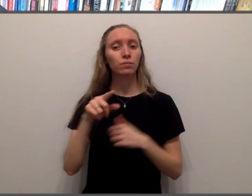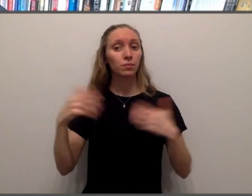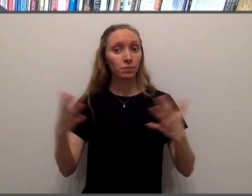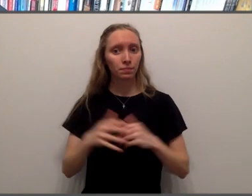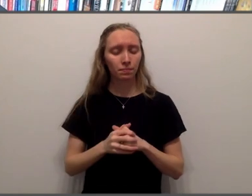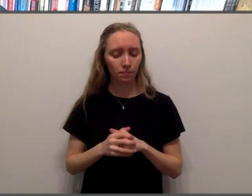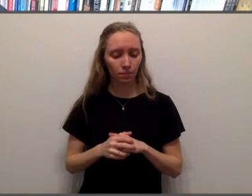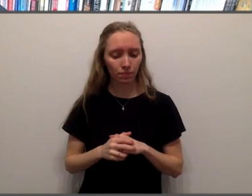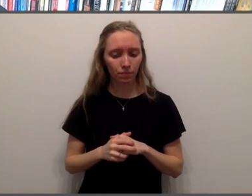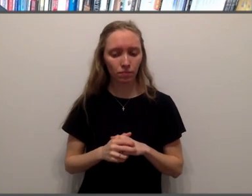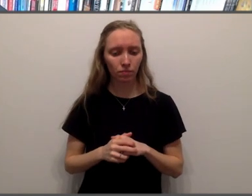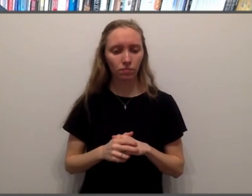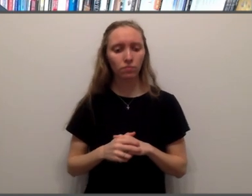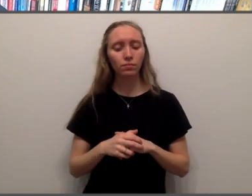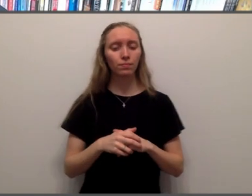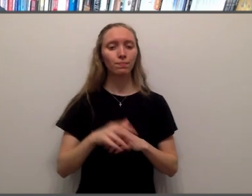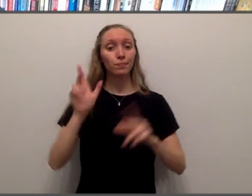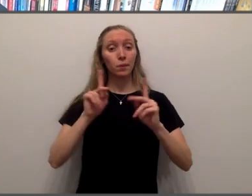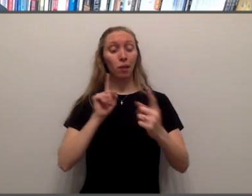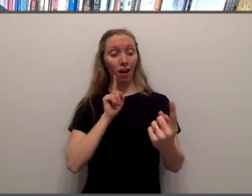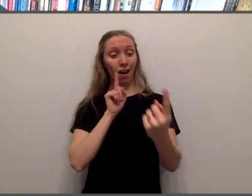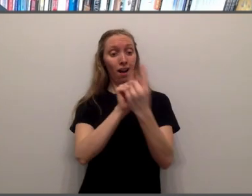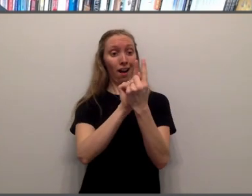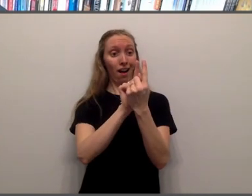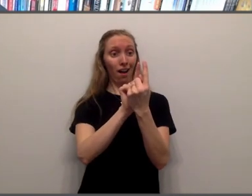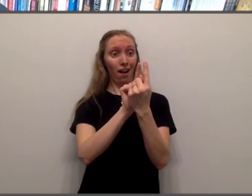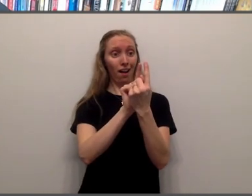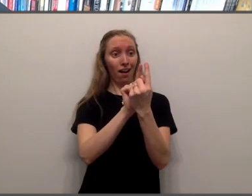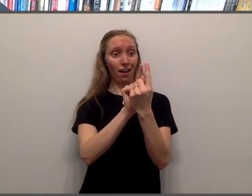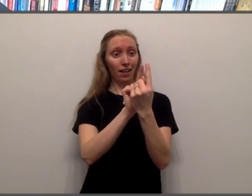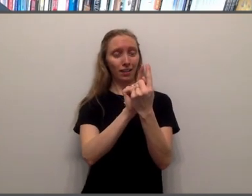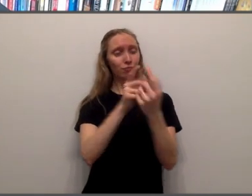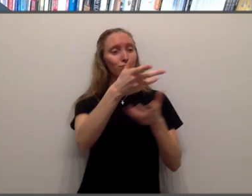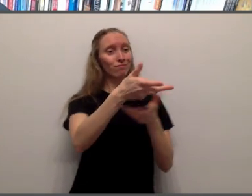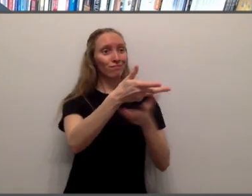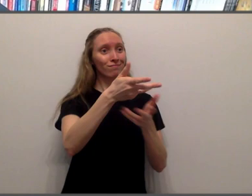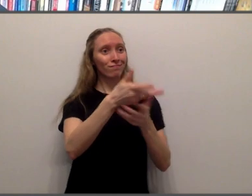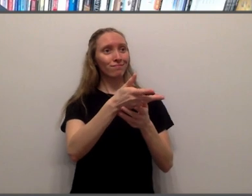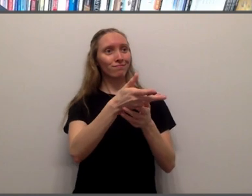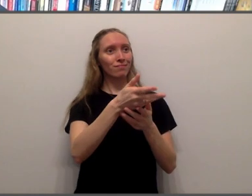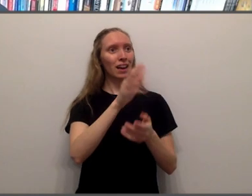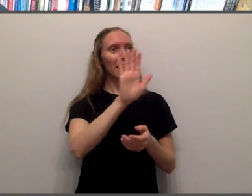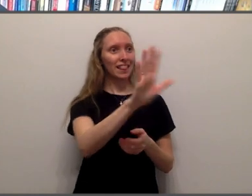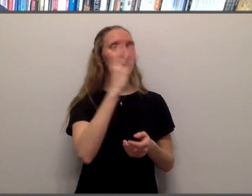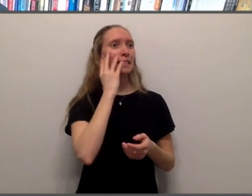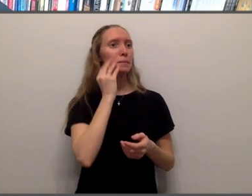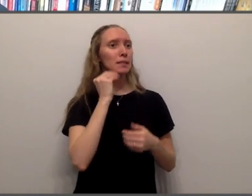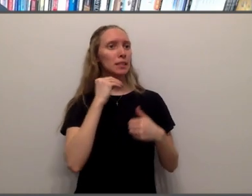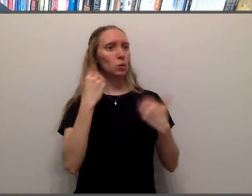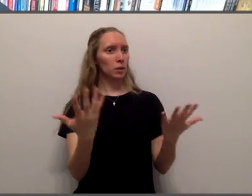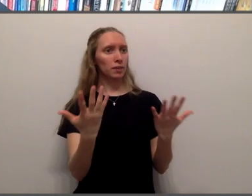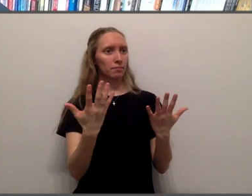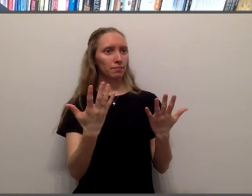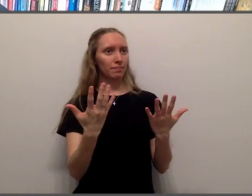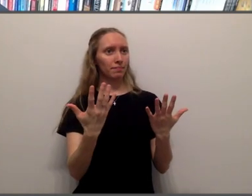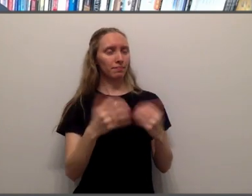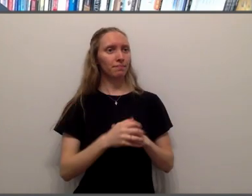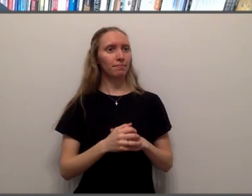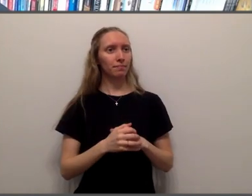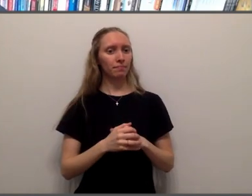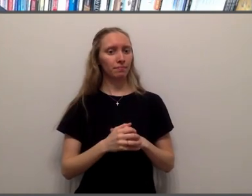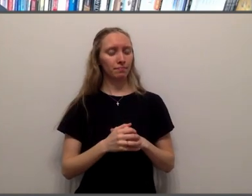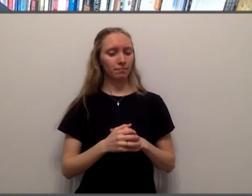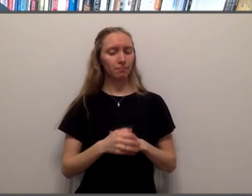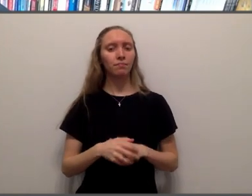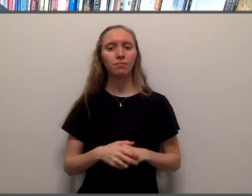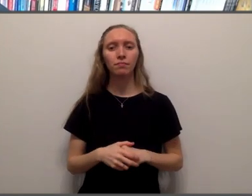they experience me? Yeah, I had to come to the conclusion that while there was a presentation of myself that I